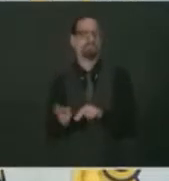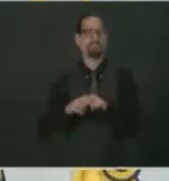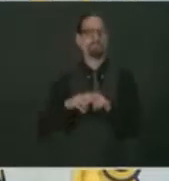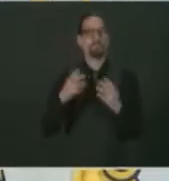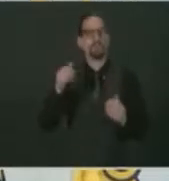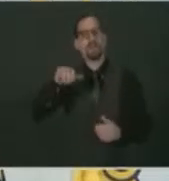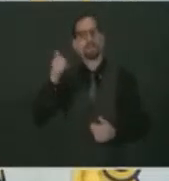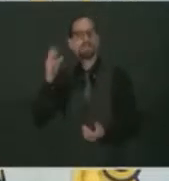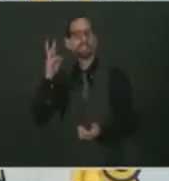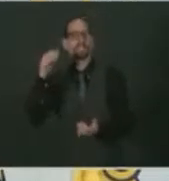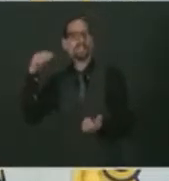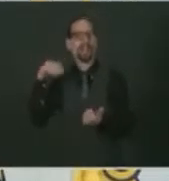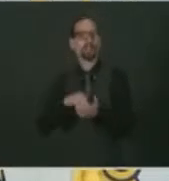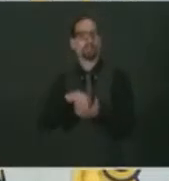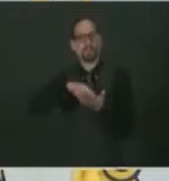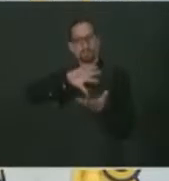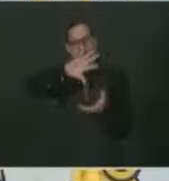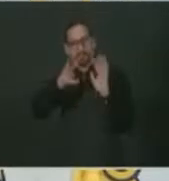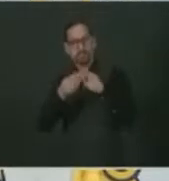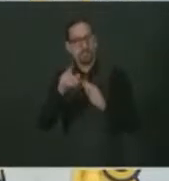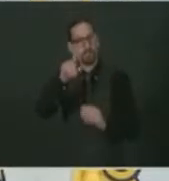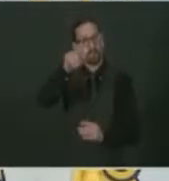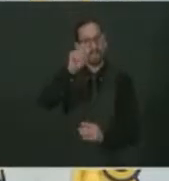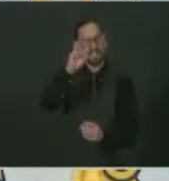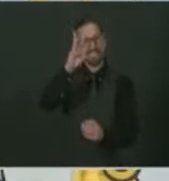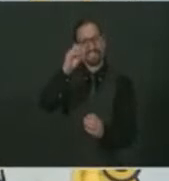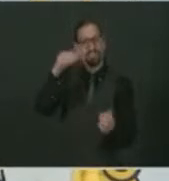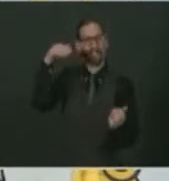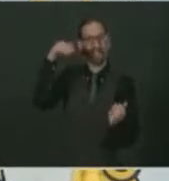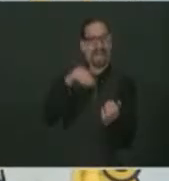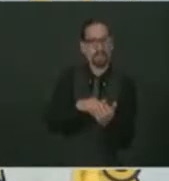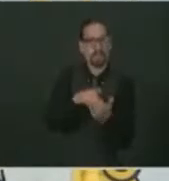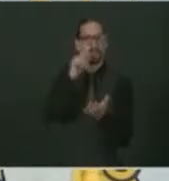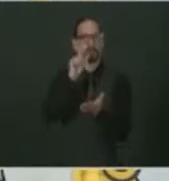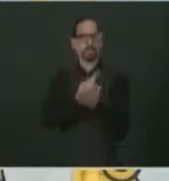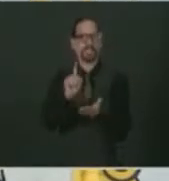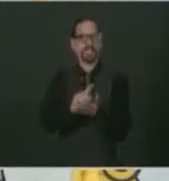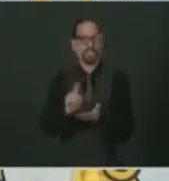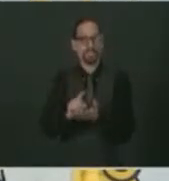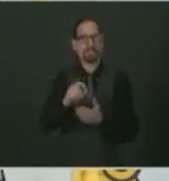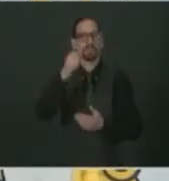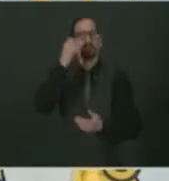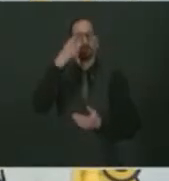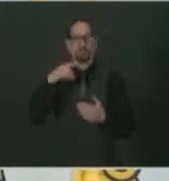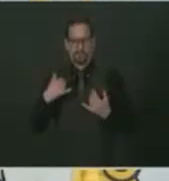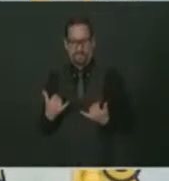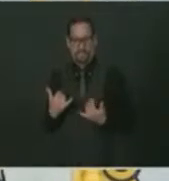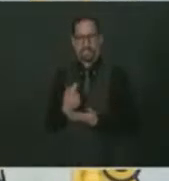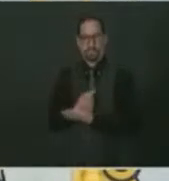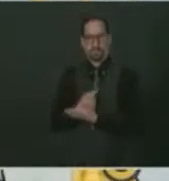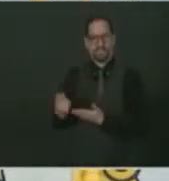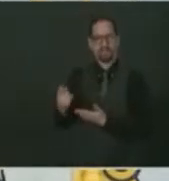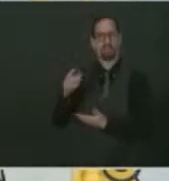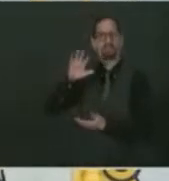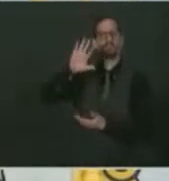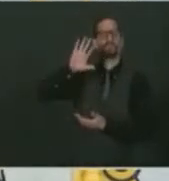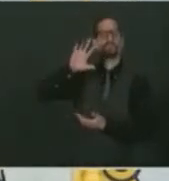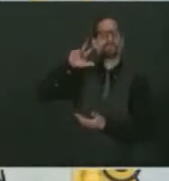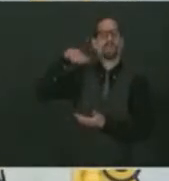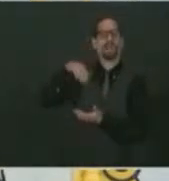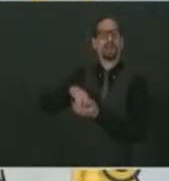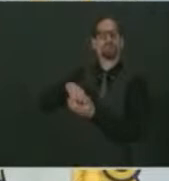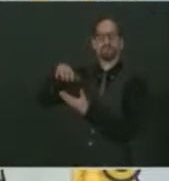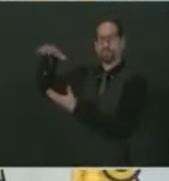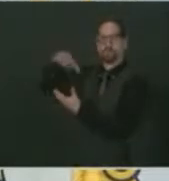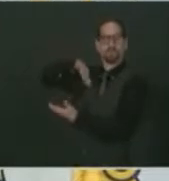This week we received 53,000 doses. That's up from 47,000 last week. That's great